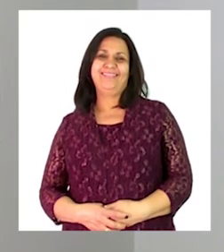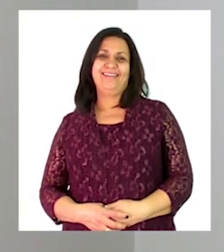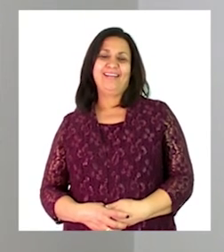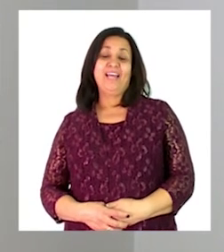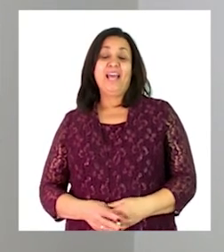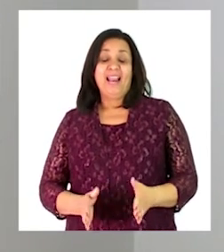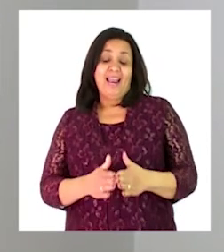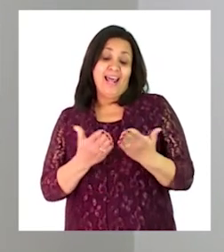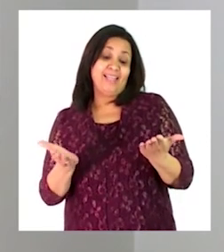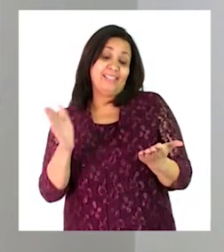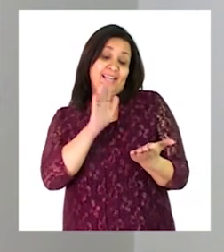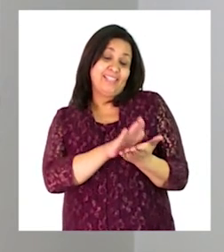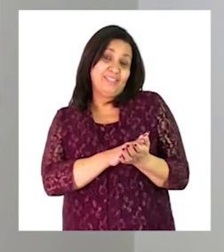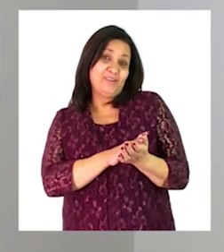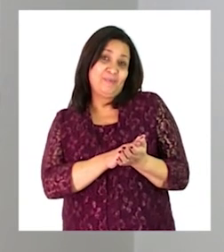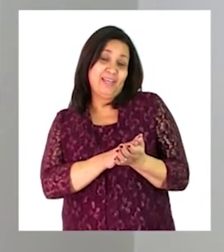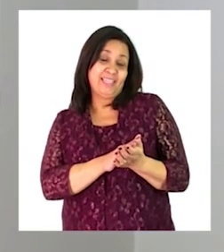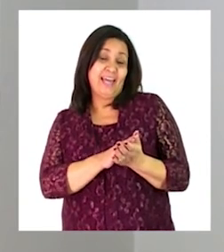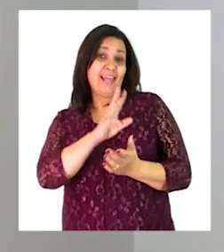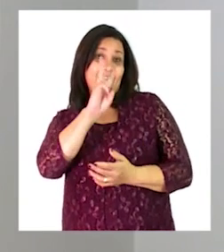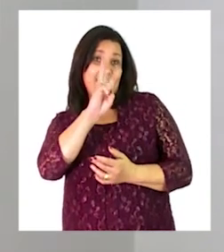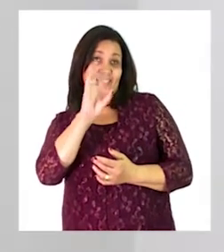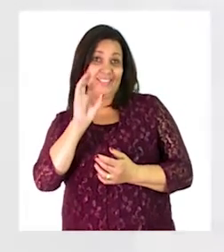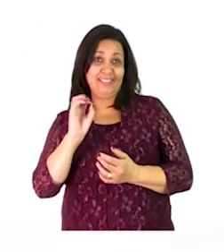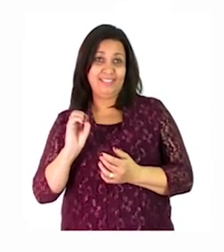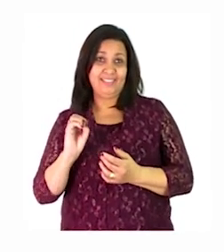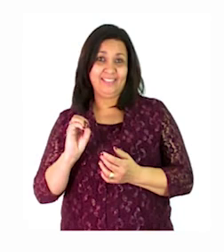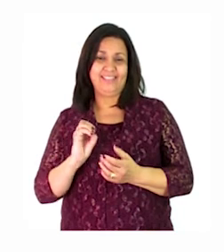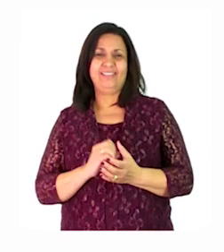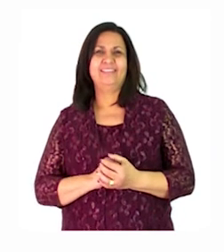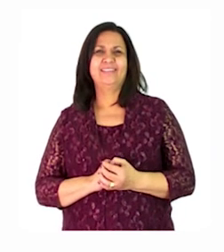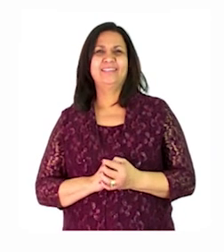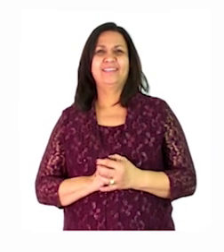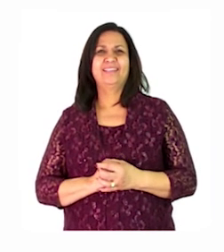Let's turn to page 30 of our booklet.